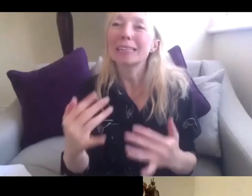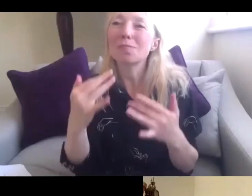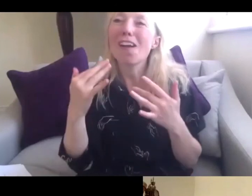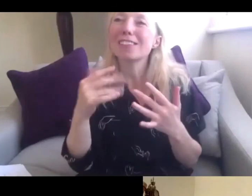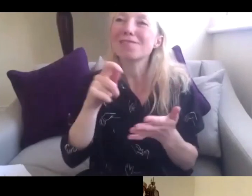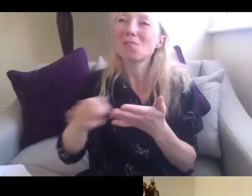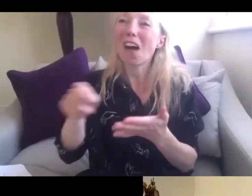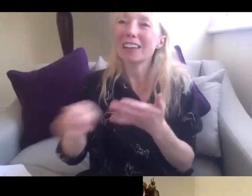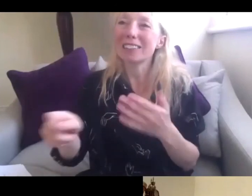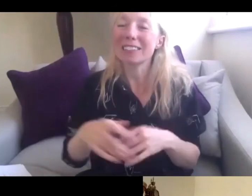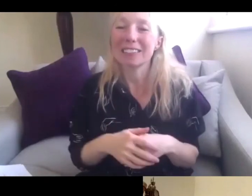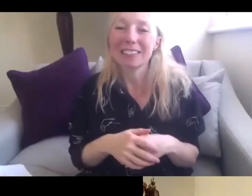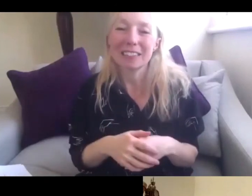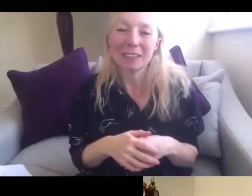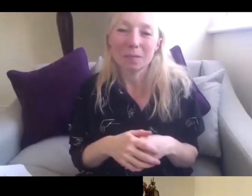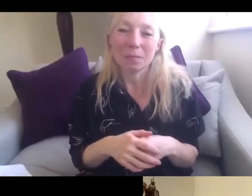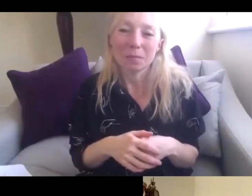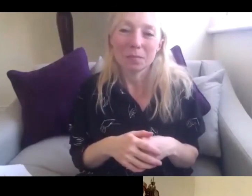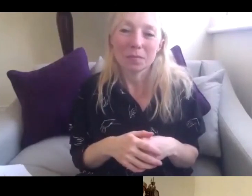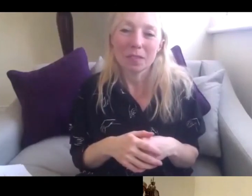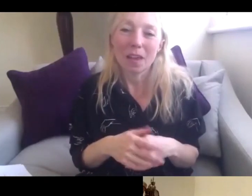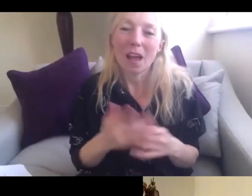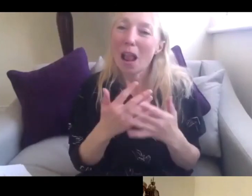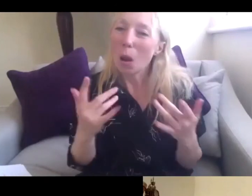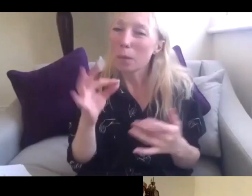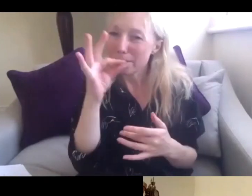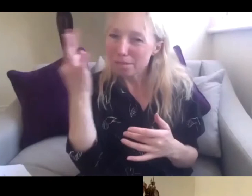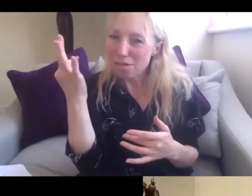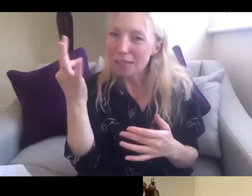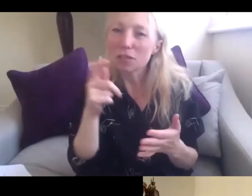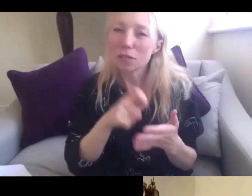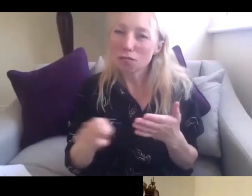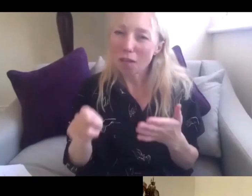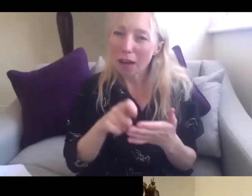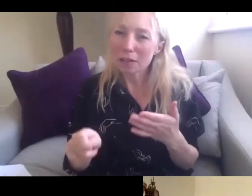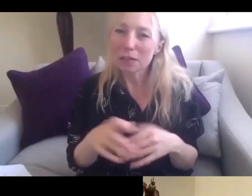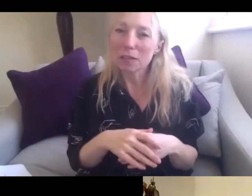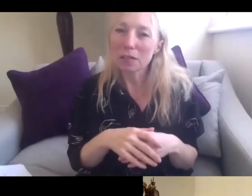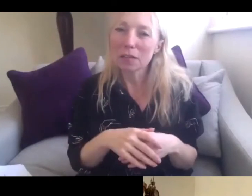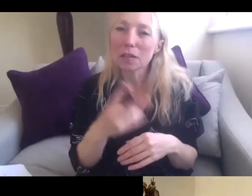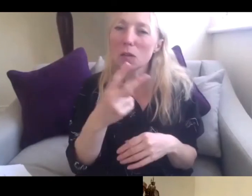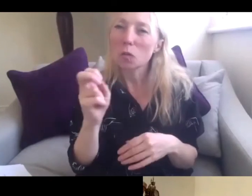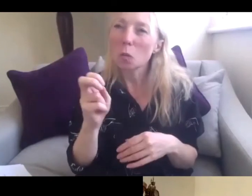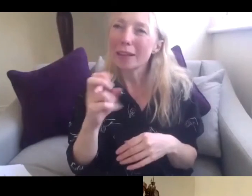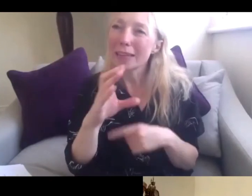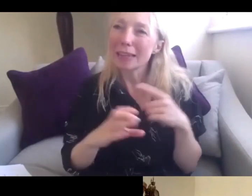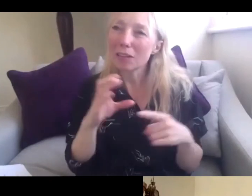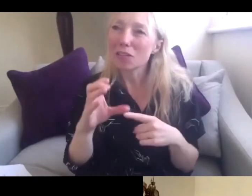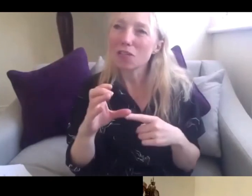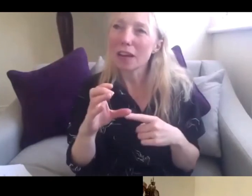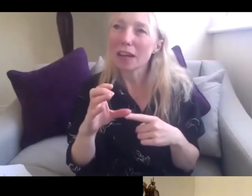My writing inspirations would be a lot of French writers, 20th century French writers, Marguerite